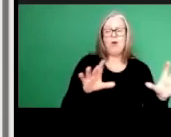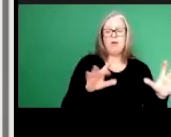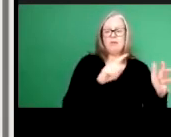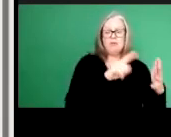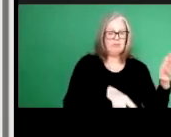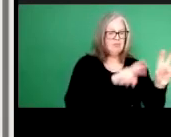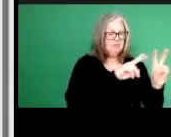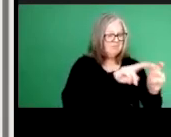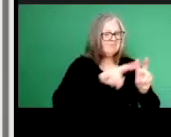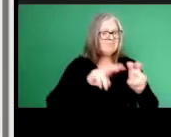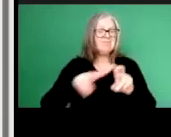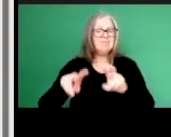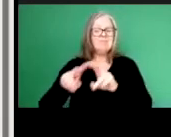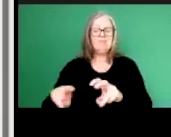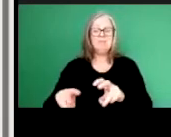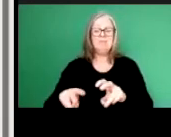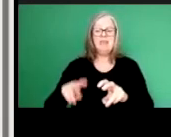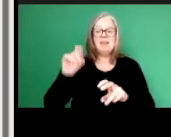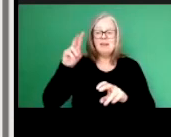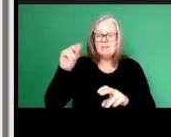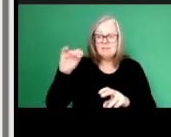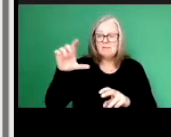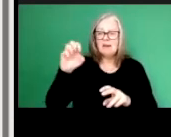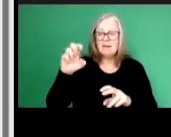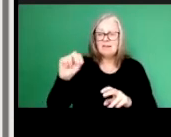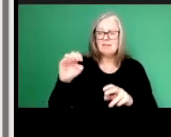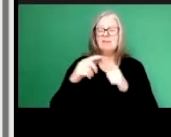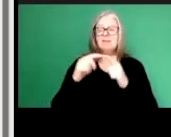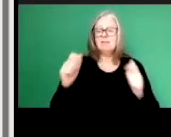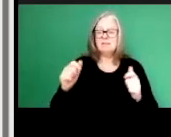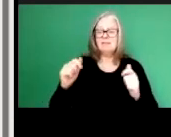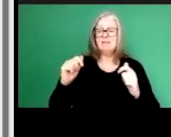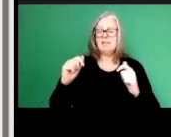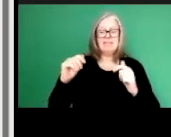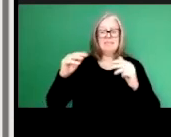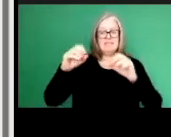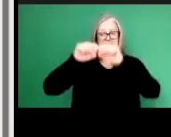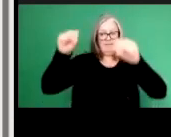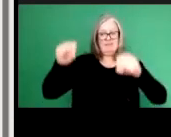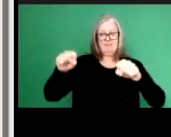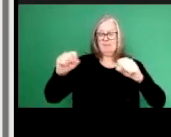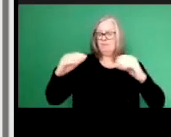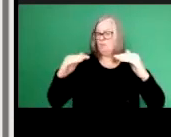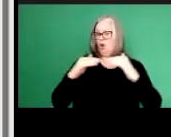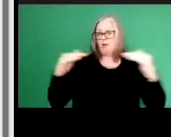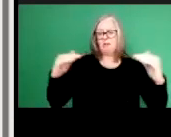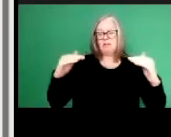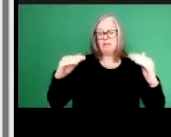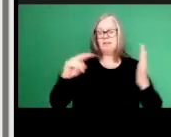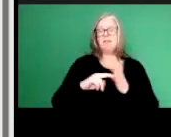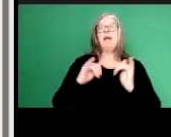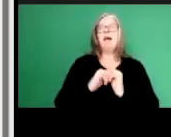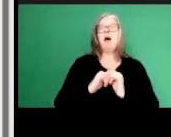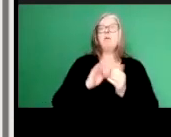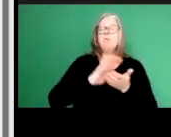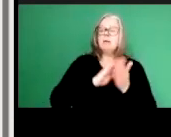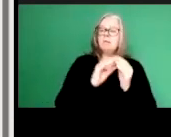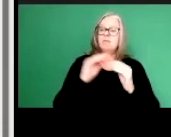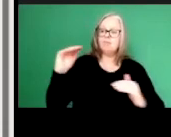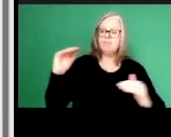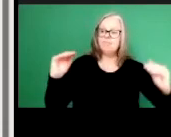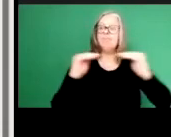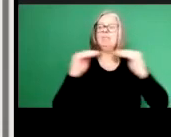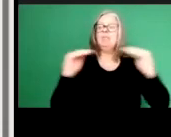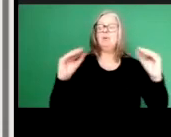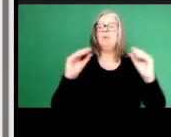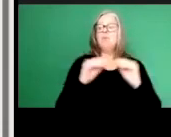a reformist tinkering of making unjust systems more tolerable, um, more racially diverse, and basically